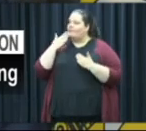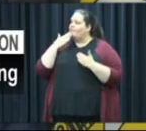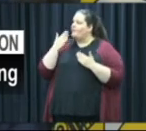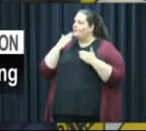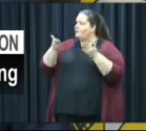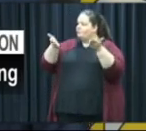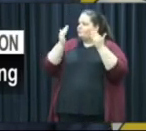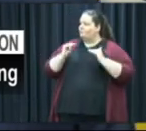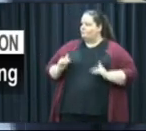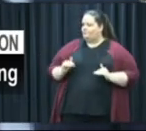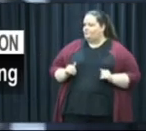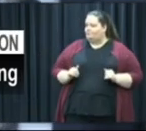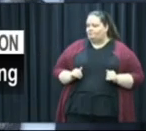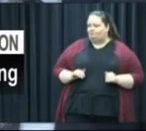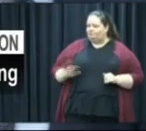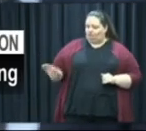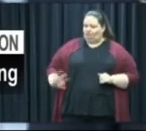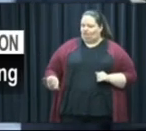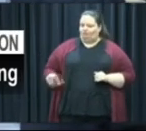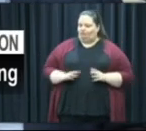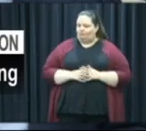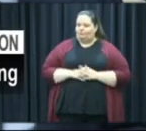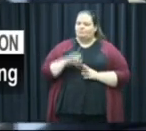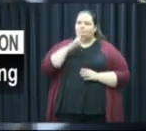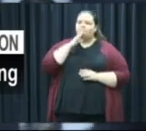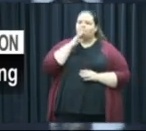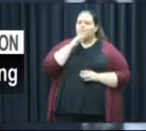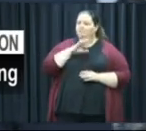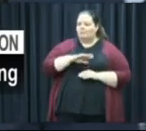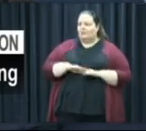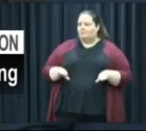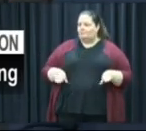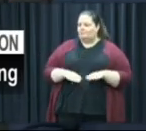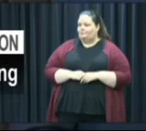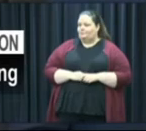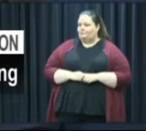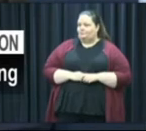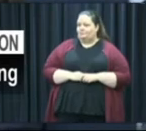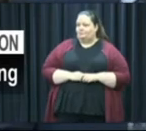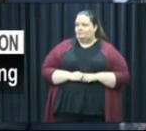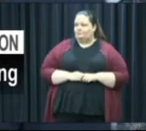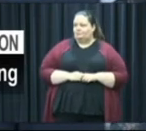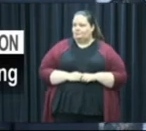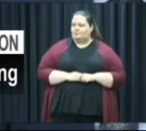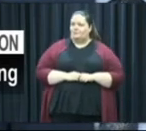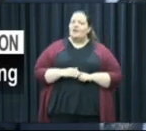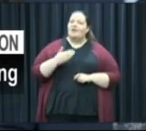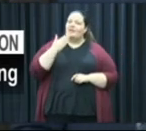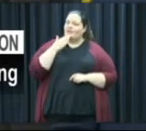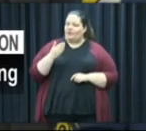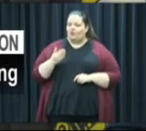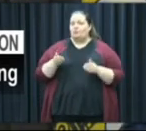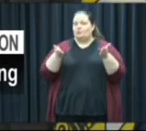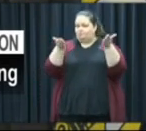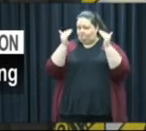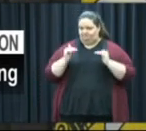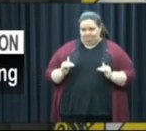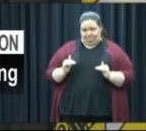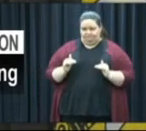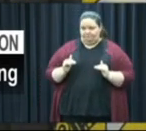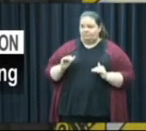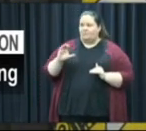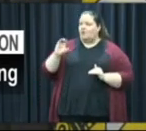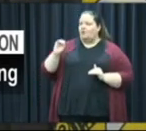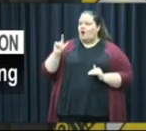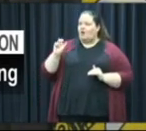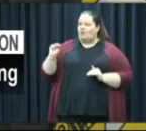Thank back you, because Mr. temporary Harris. foreign workers still are coming? Will you turn them back? Thank you, Mr. Harris. We're going to go to Colin McPhail